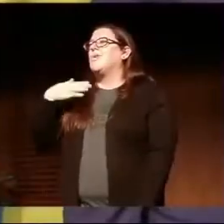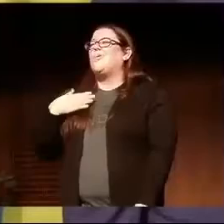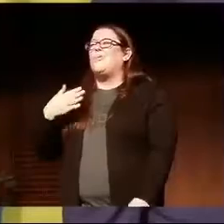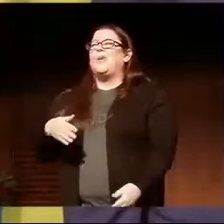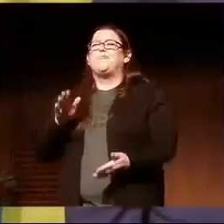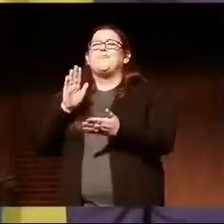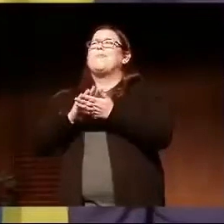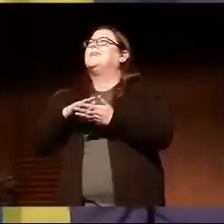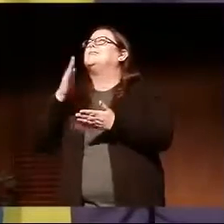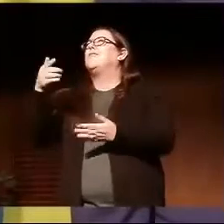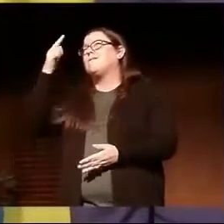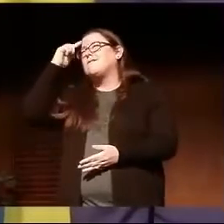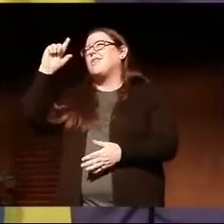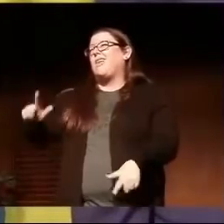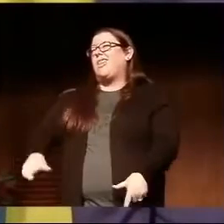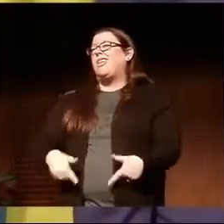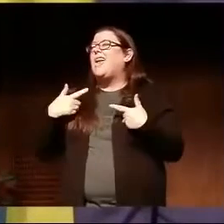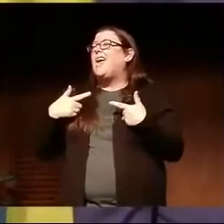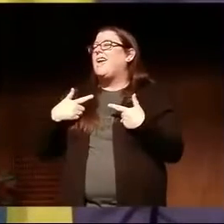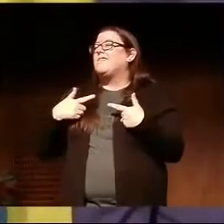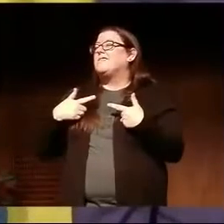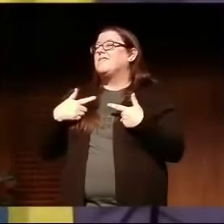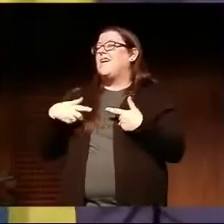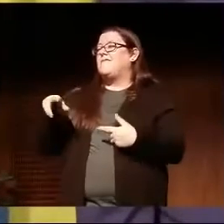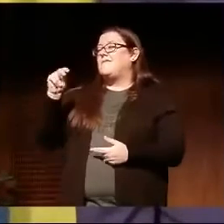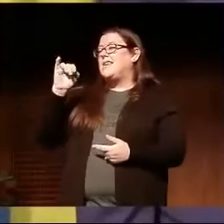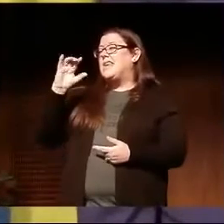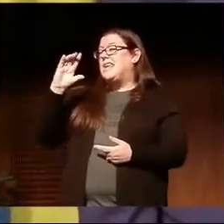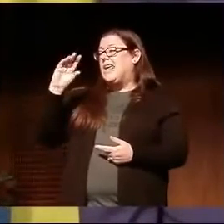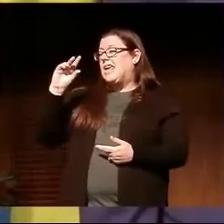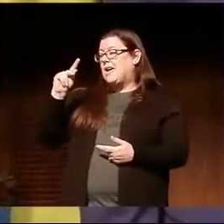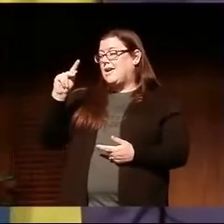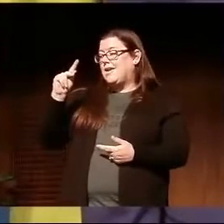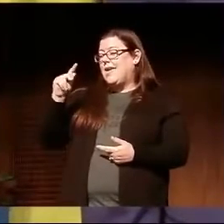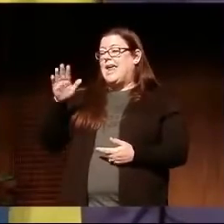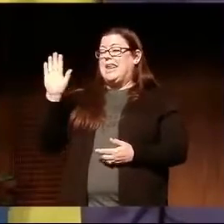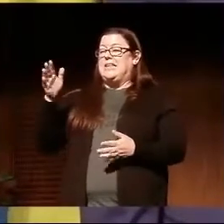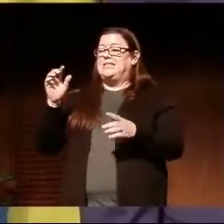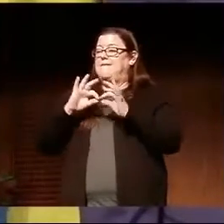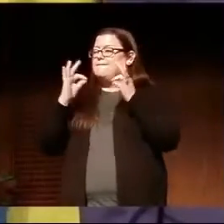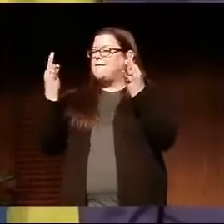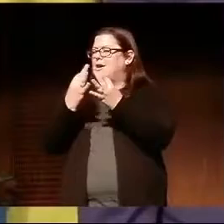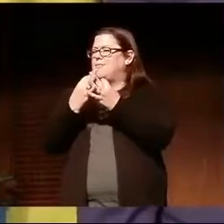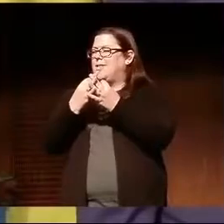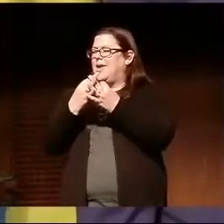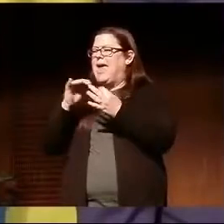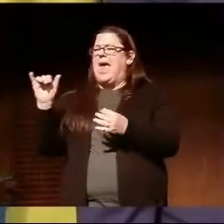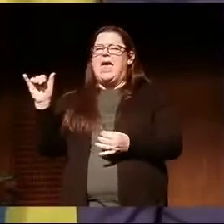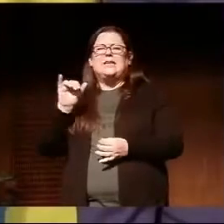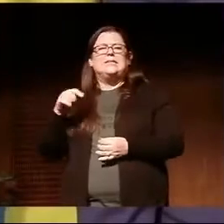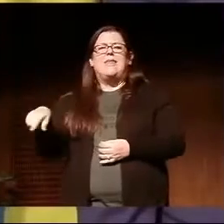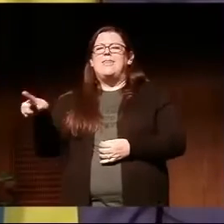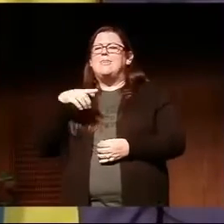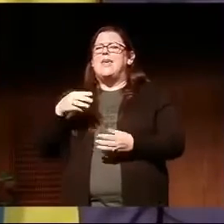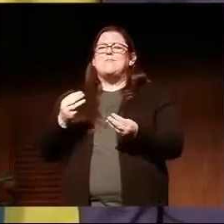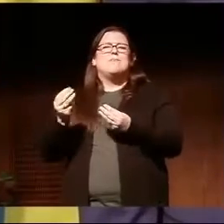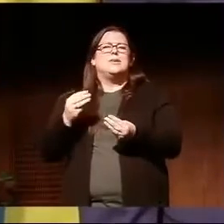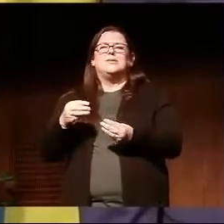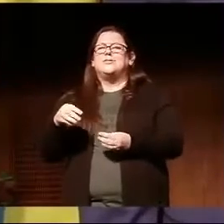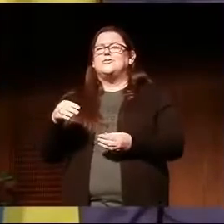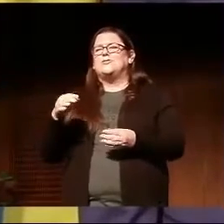We praise you for the life of Nick and his family as they minister and teach and preach your truth.